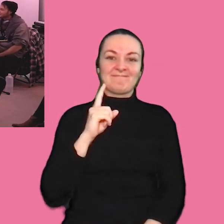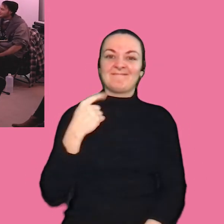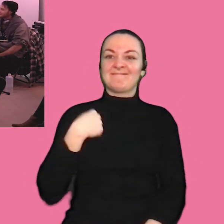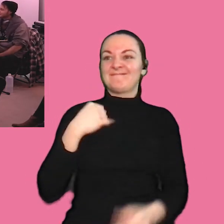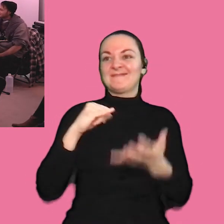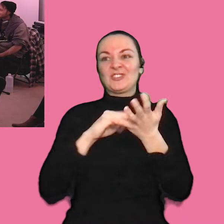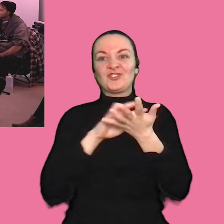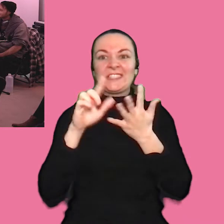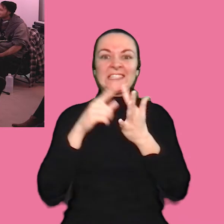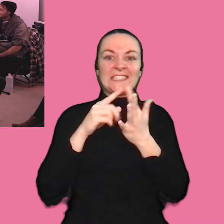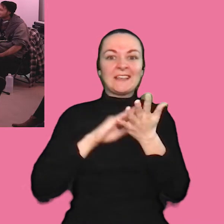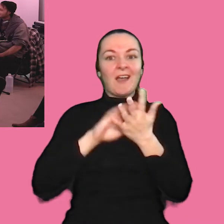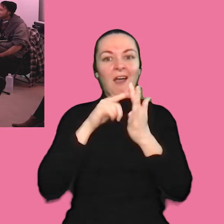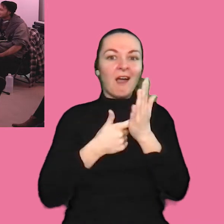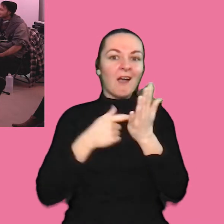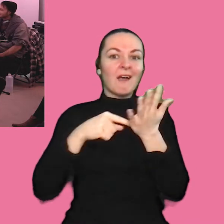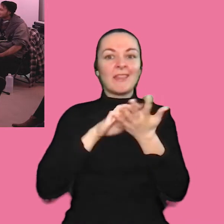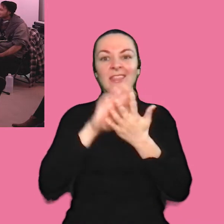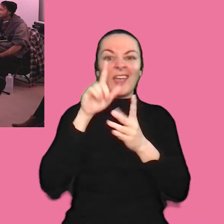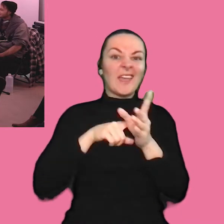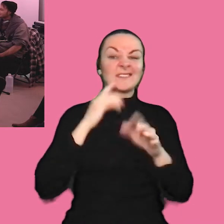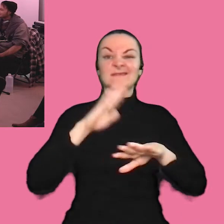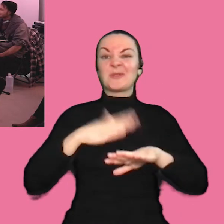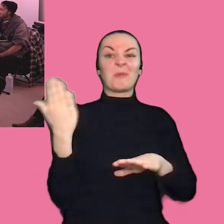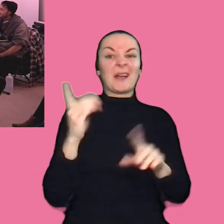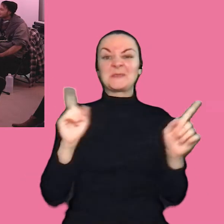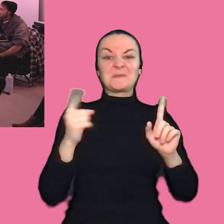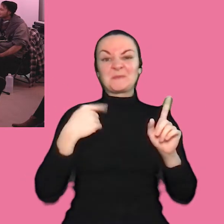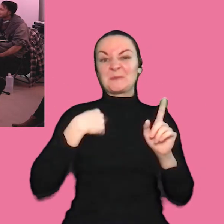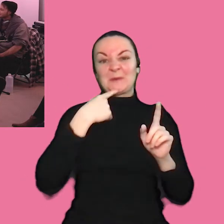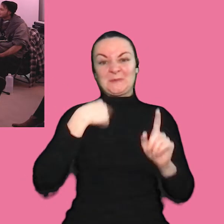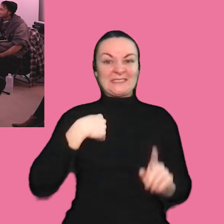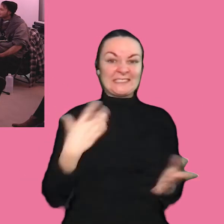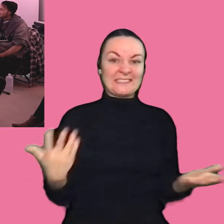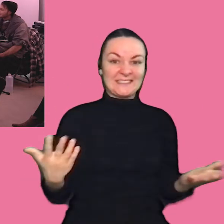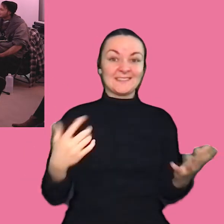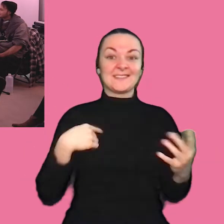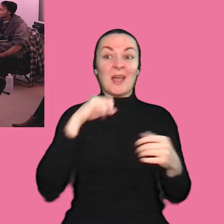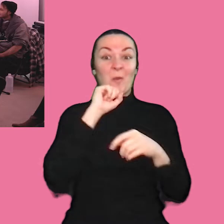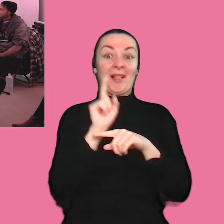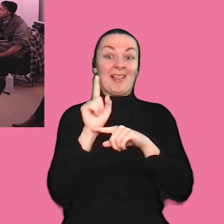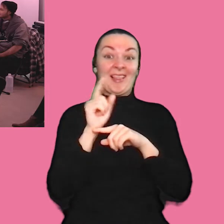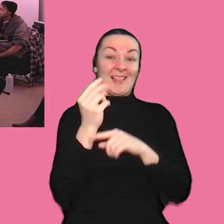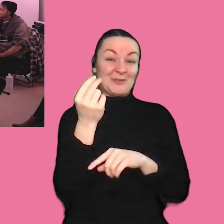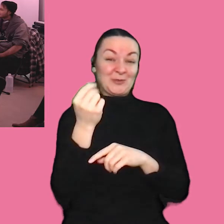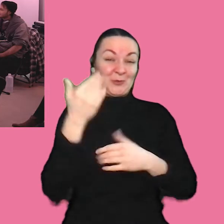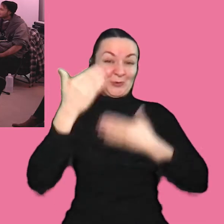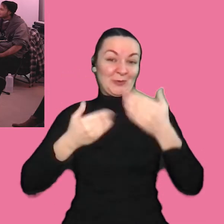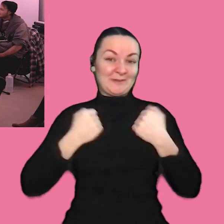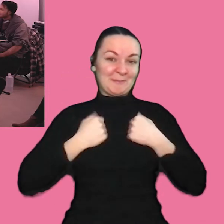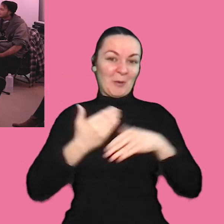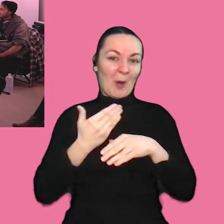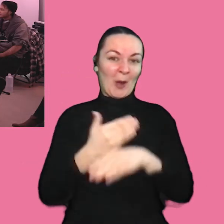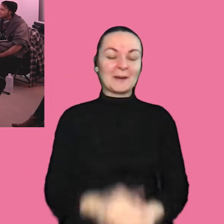woman. You can call me she or her or they, I don't mind. And I'm going to tell you a bit more about my work in a